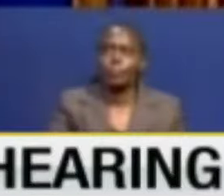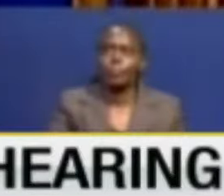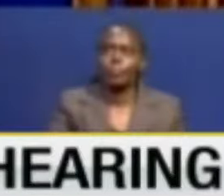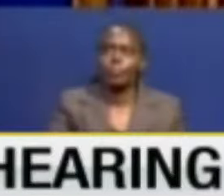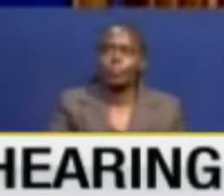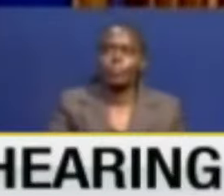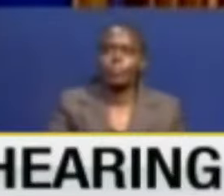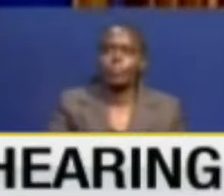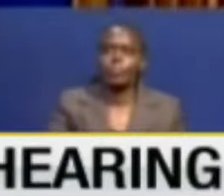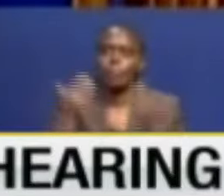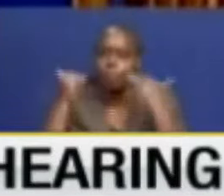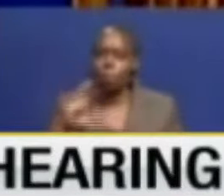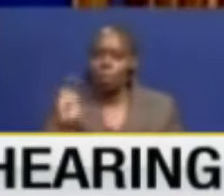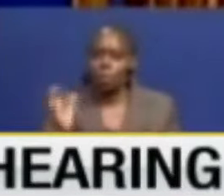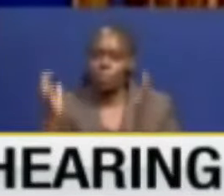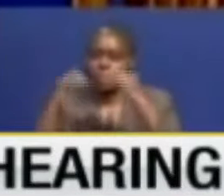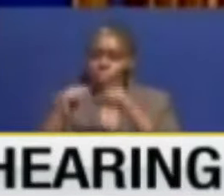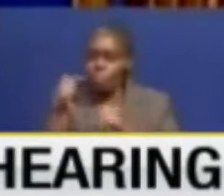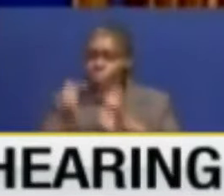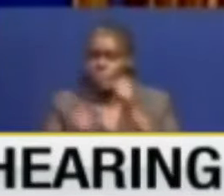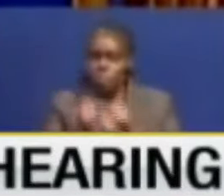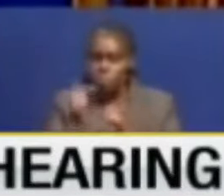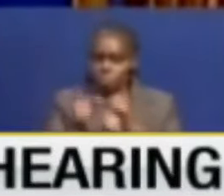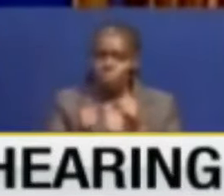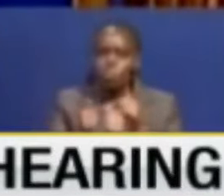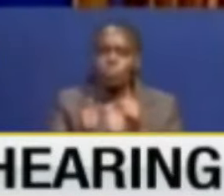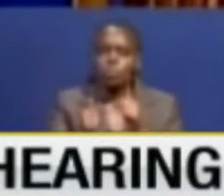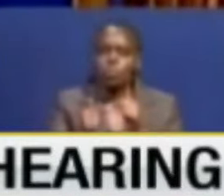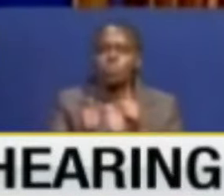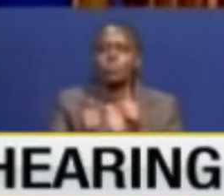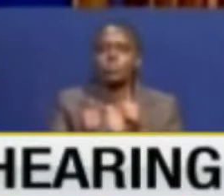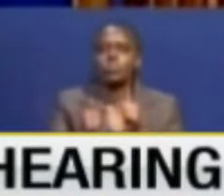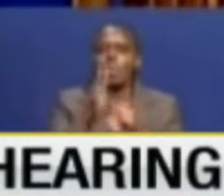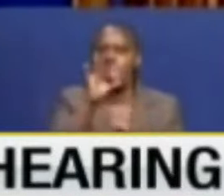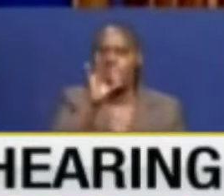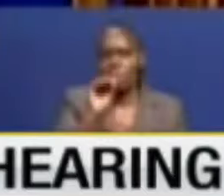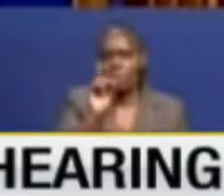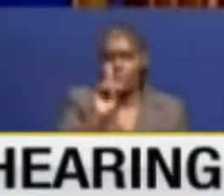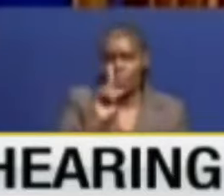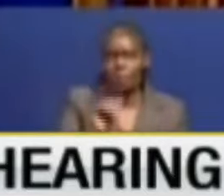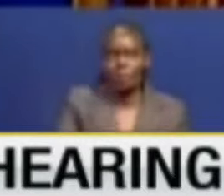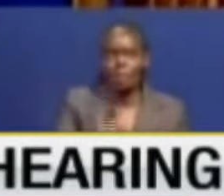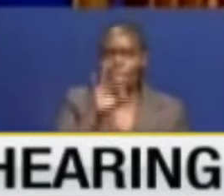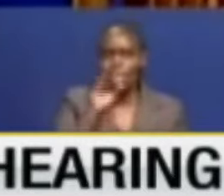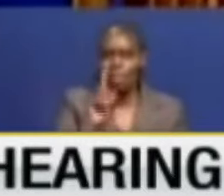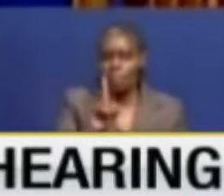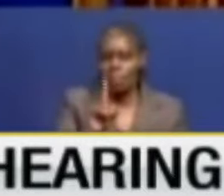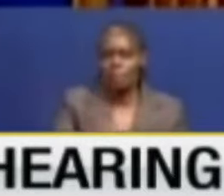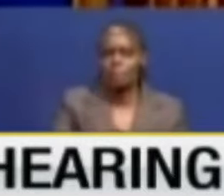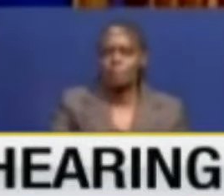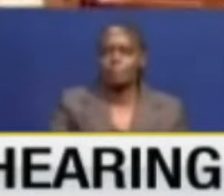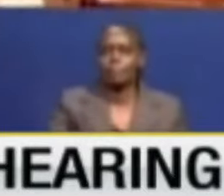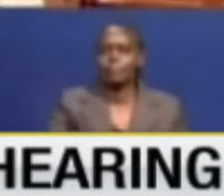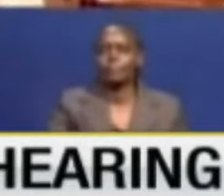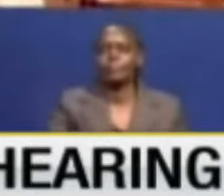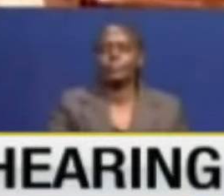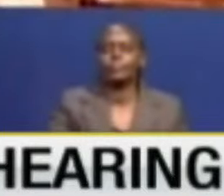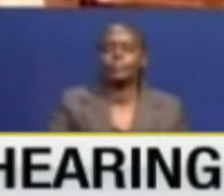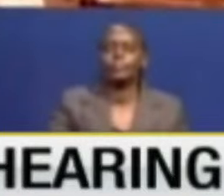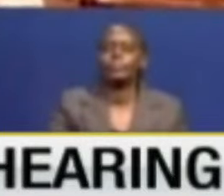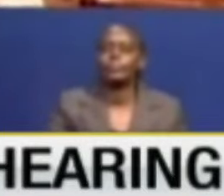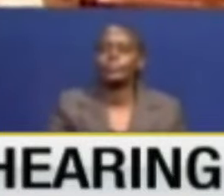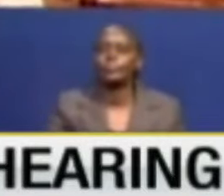Counsel for the county assembly, you may now proceed to take your not more than 30 minutes to make your opening statement.